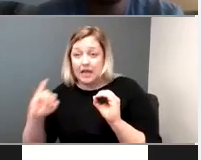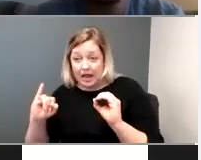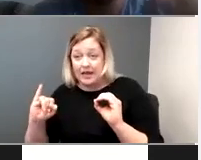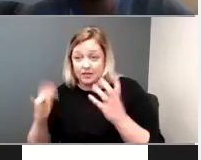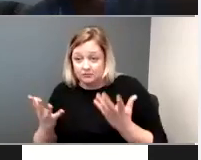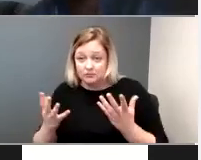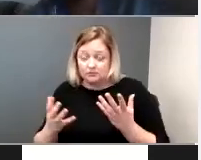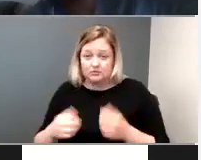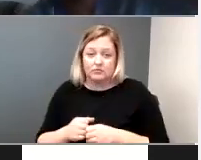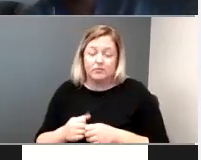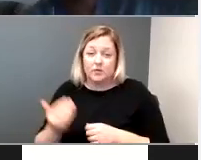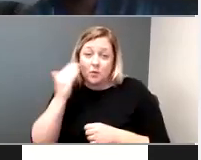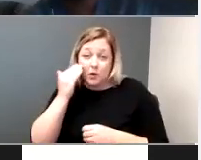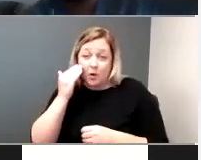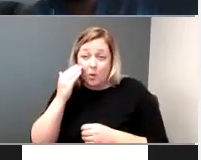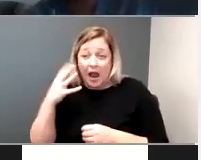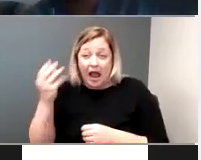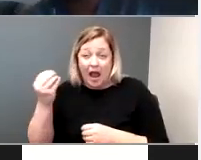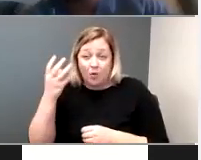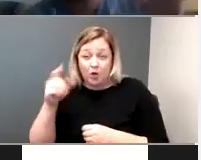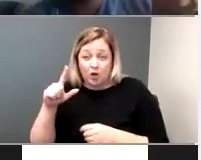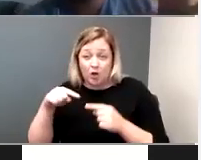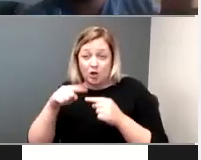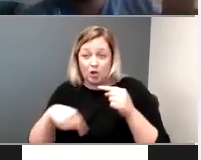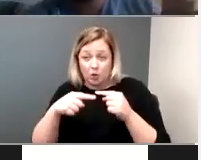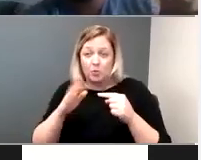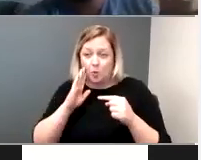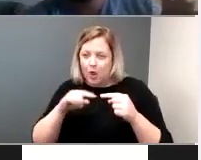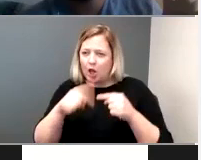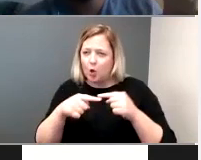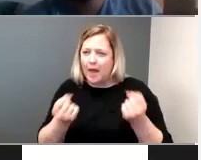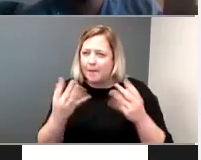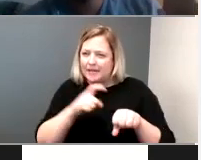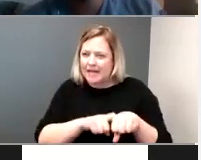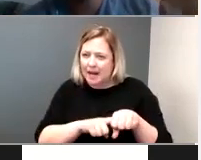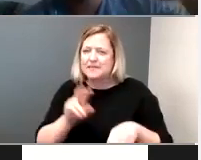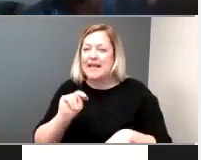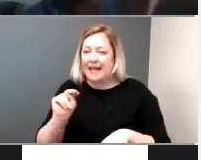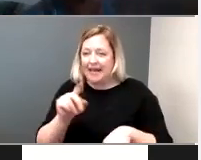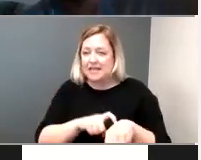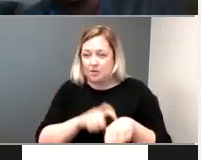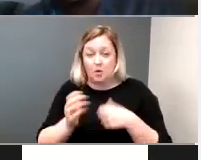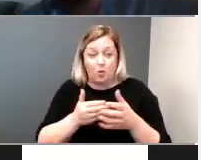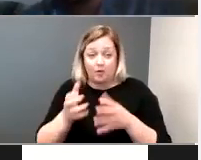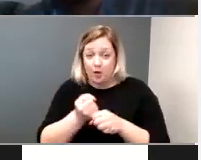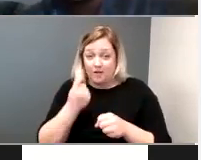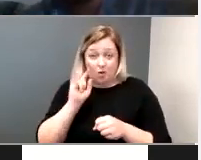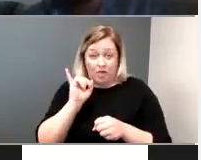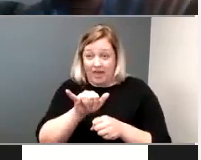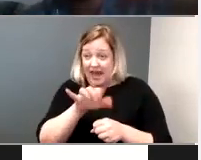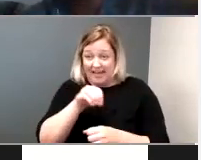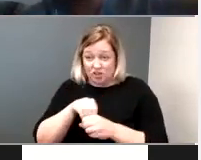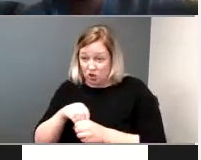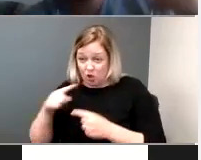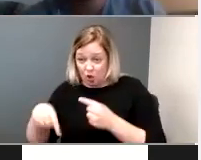know that the external loop is going to loop n times. So whatever we get for the internal loop, we need to multiply it n times, right?